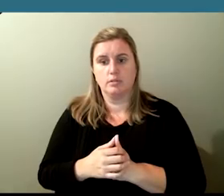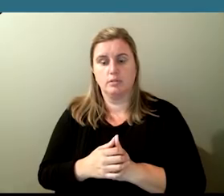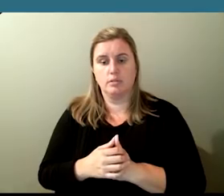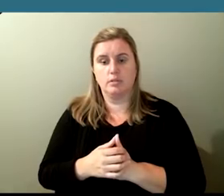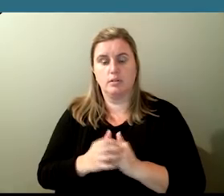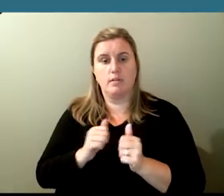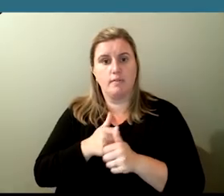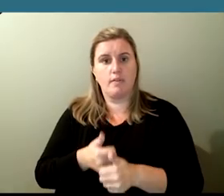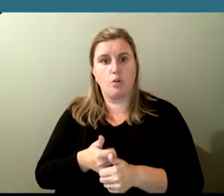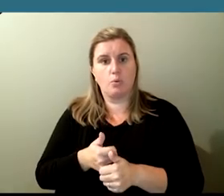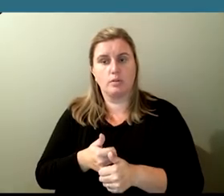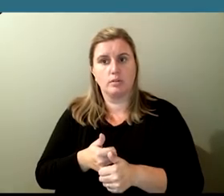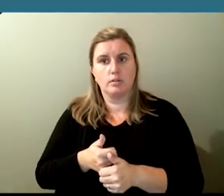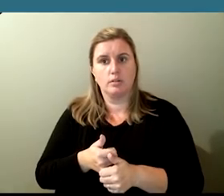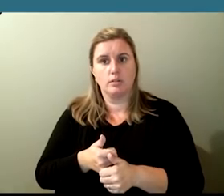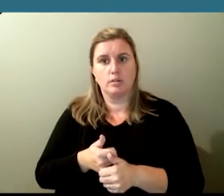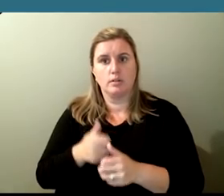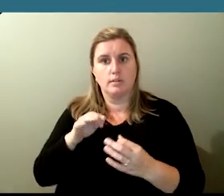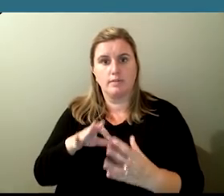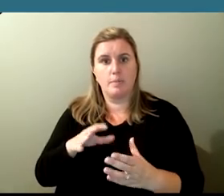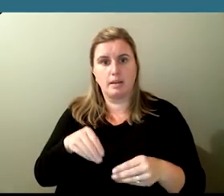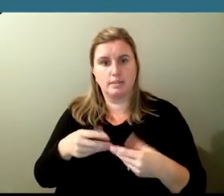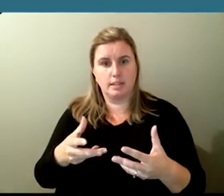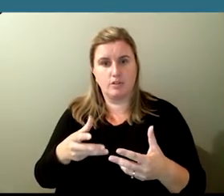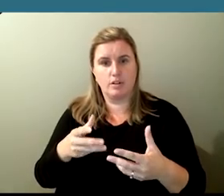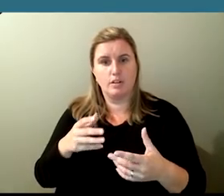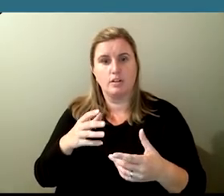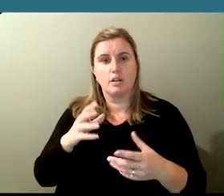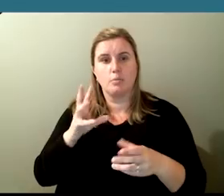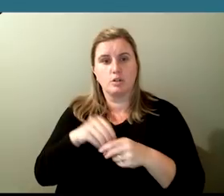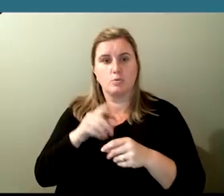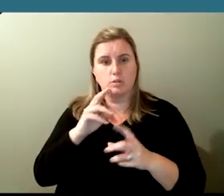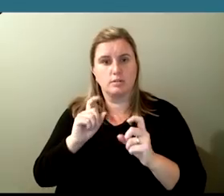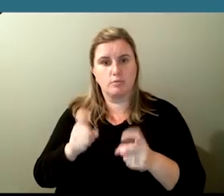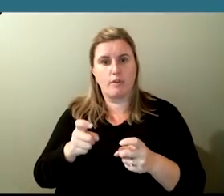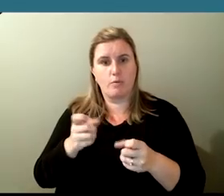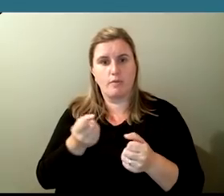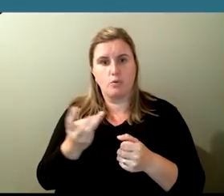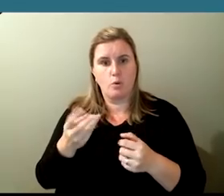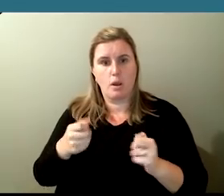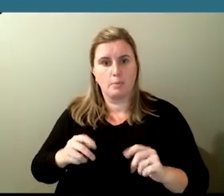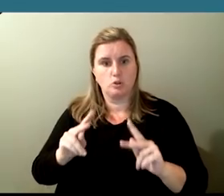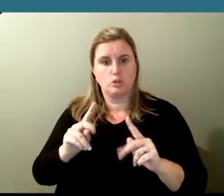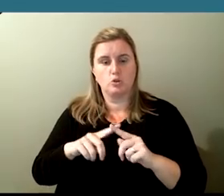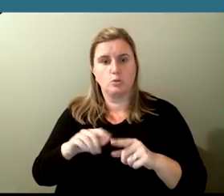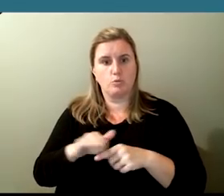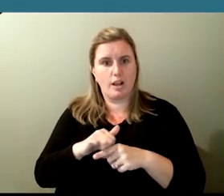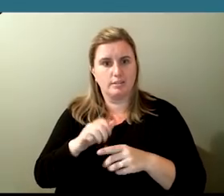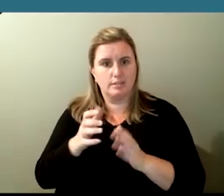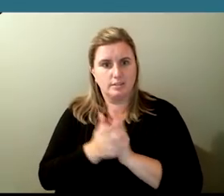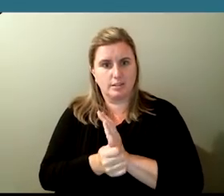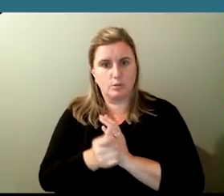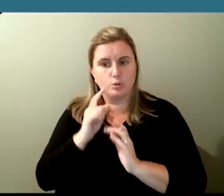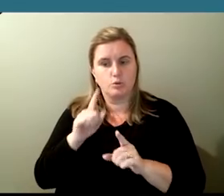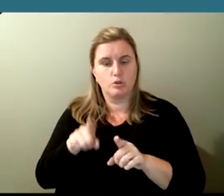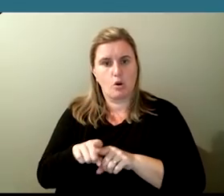Following the feedback delivery, the participant was provided with a couple of opportunities to practice the skill, which was